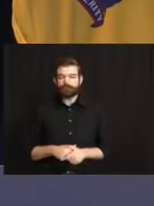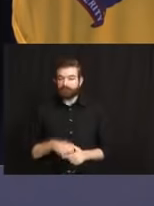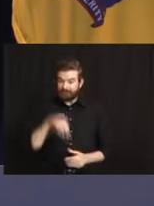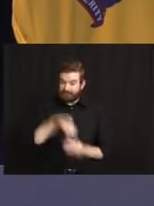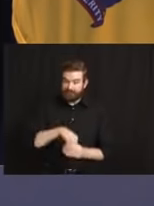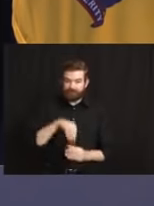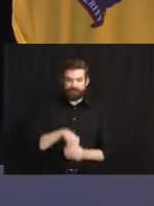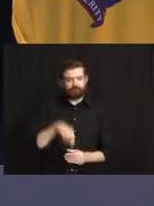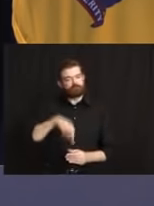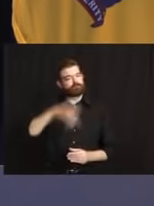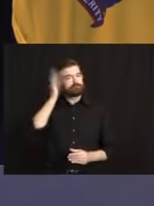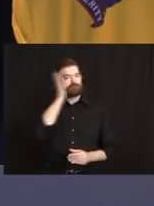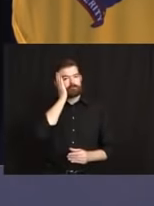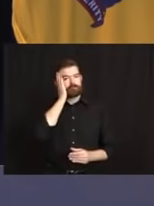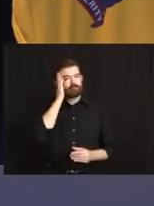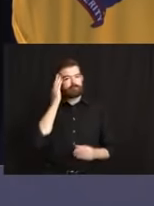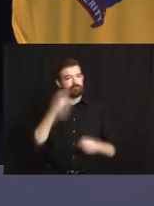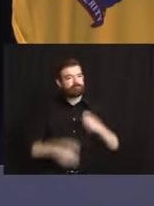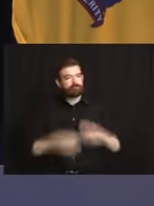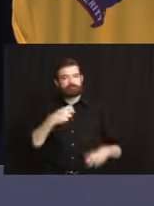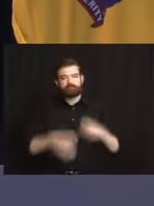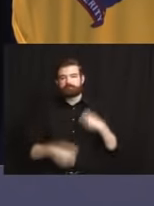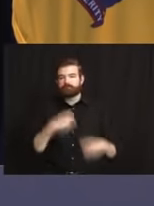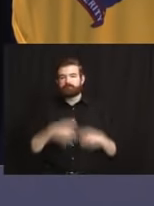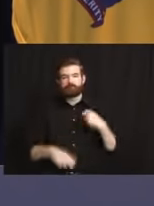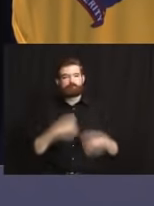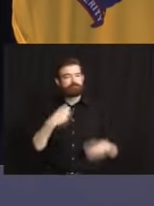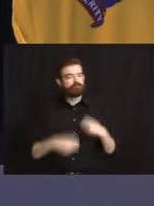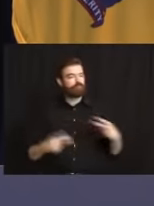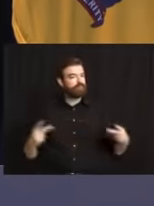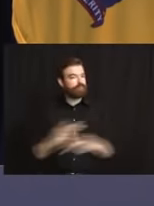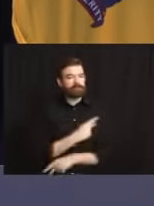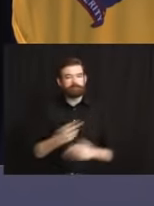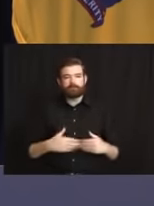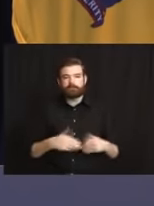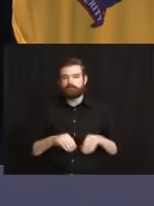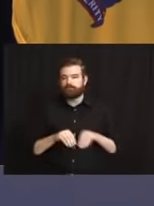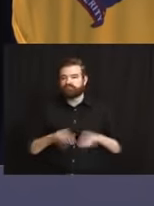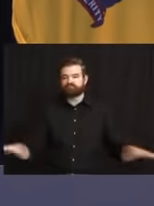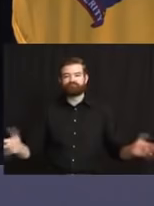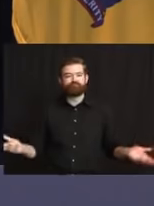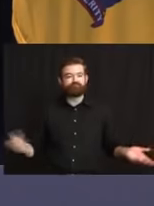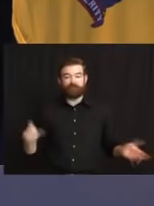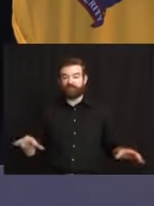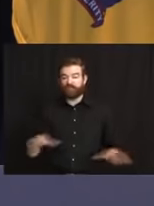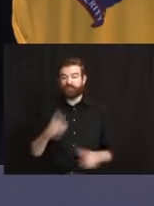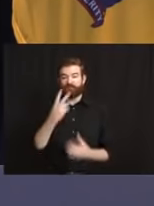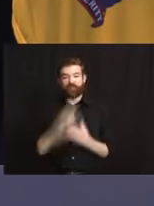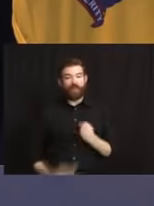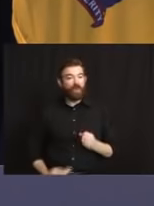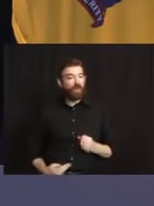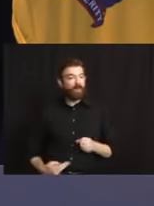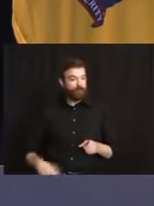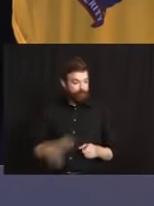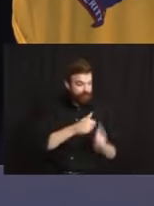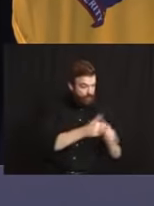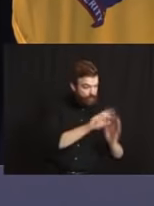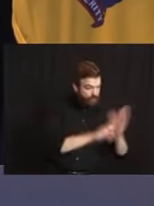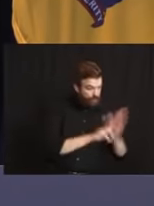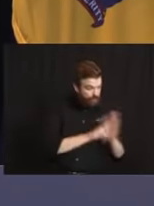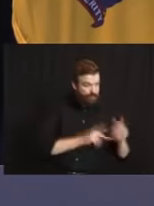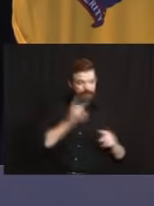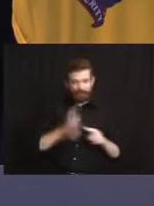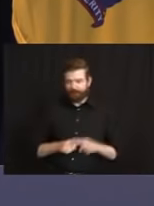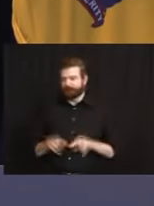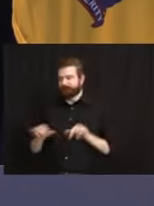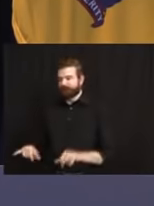in terms of its lethality. And we've got to do both. We need compliant, proper behavior, and it